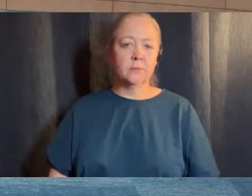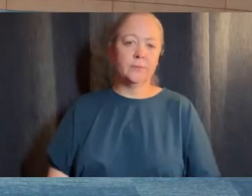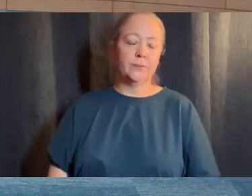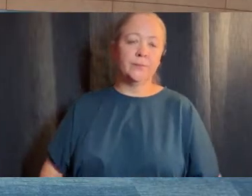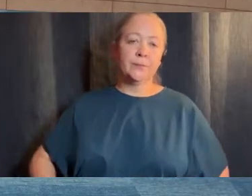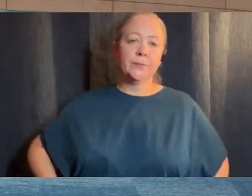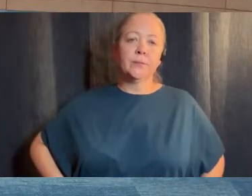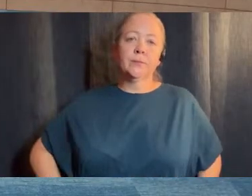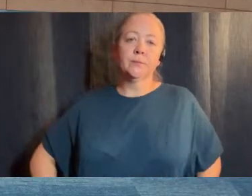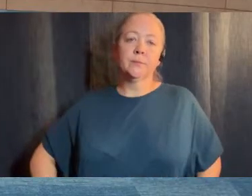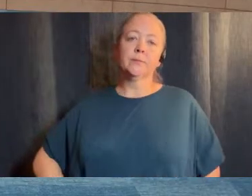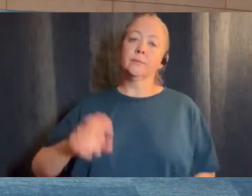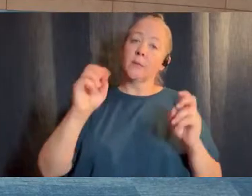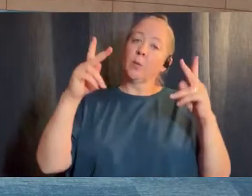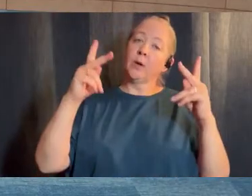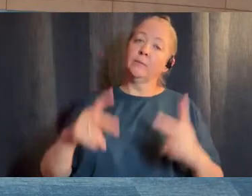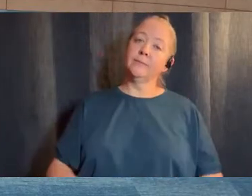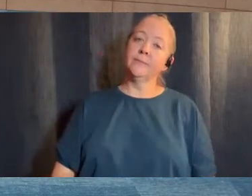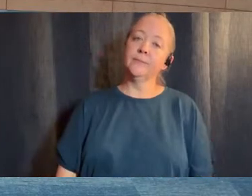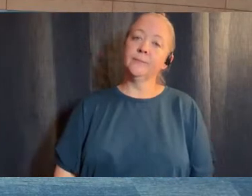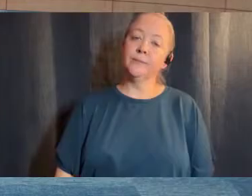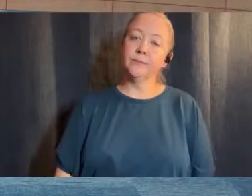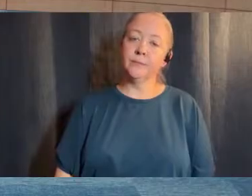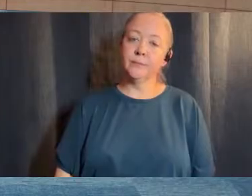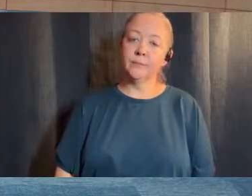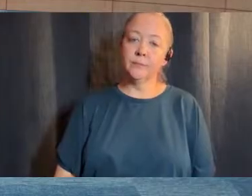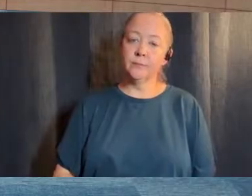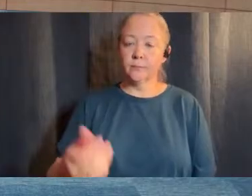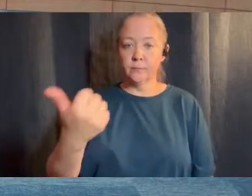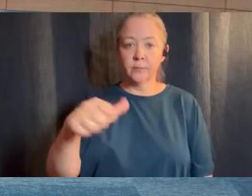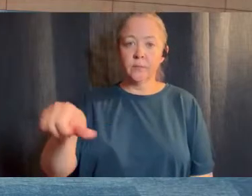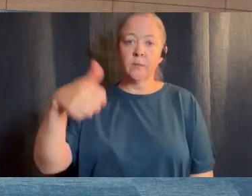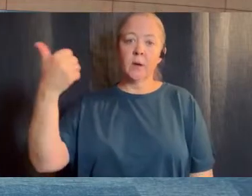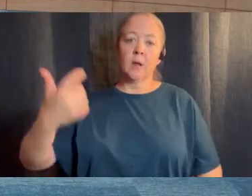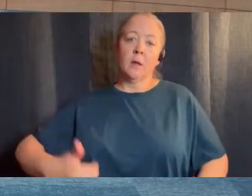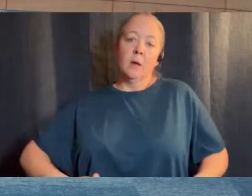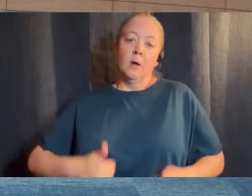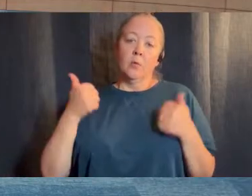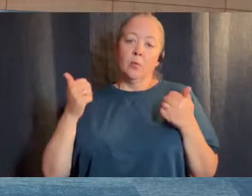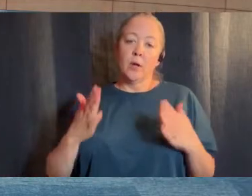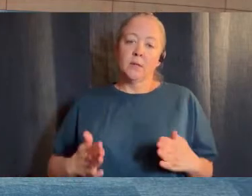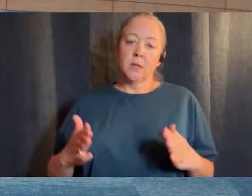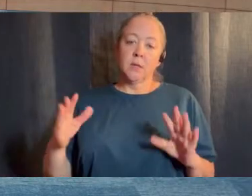Okay. Any other resident input in the room?